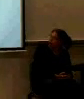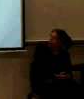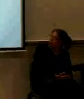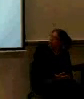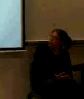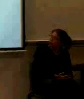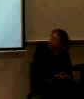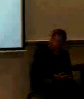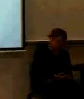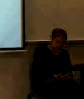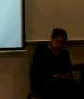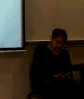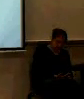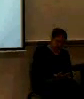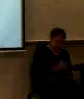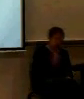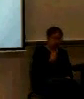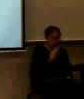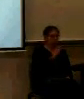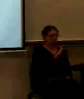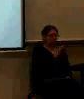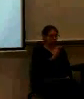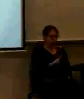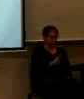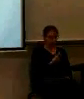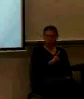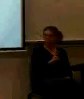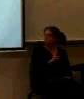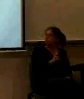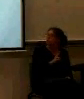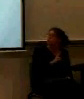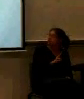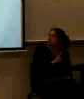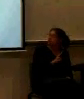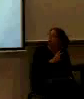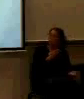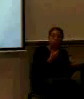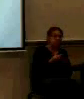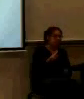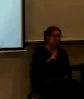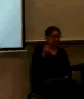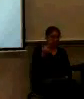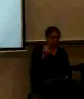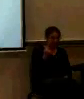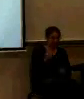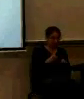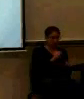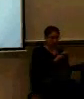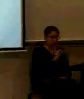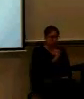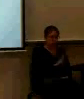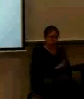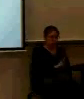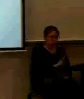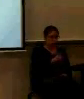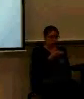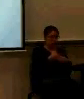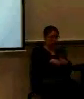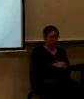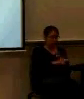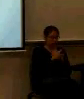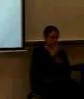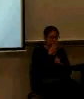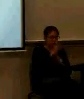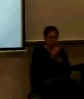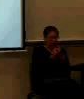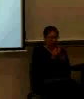front. So we have carbon dioxide, and almost immediately when carbon dioxide enters water